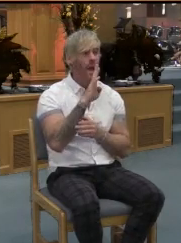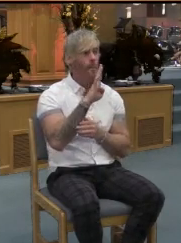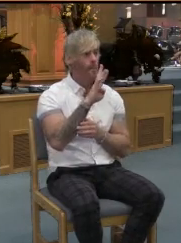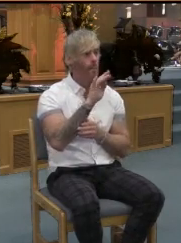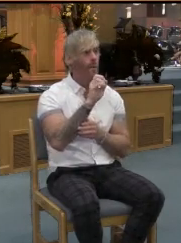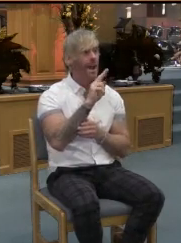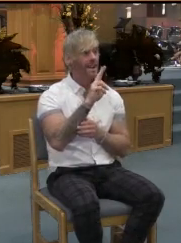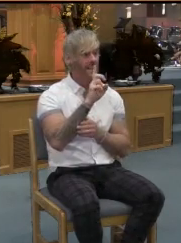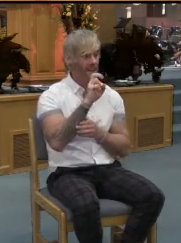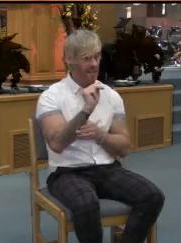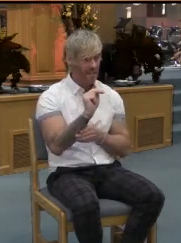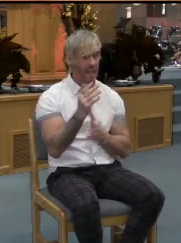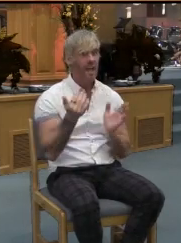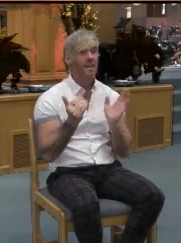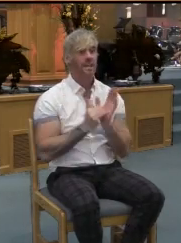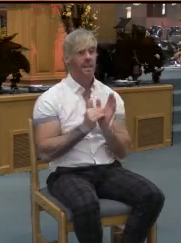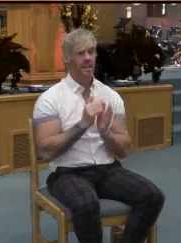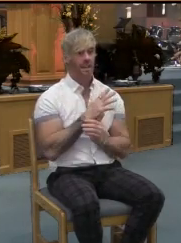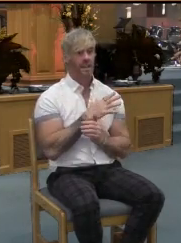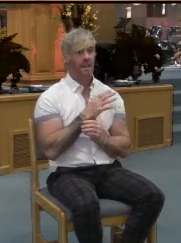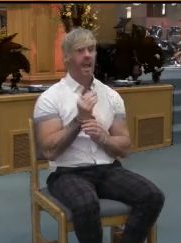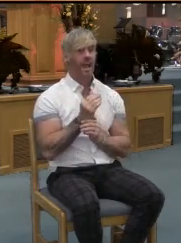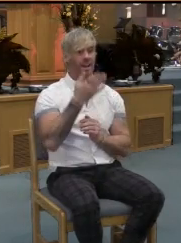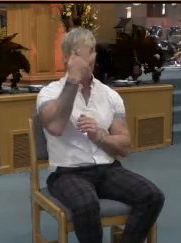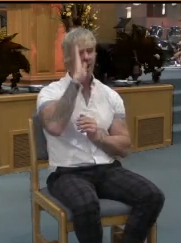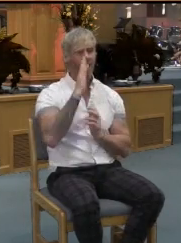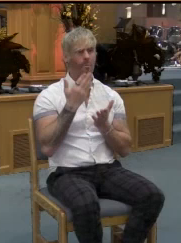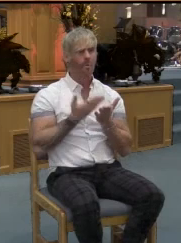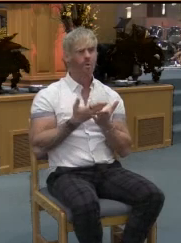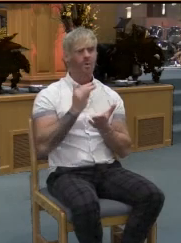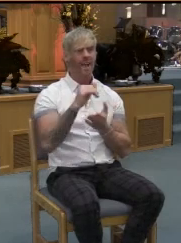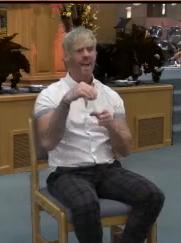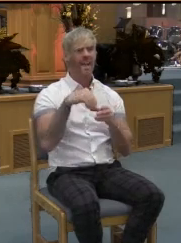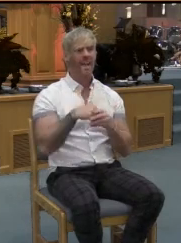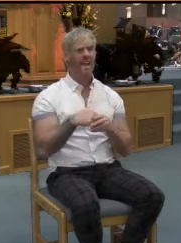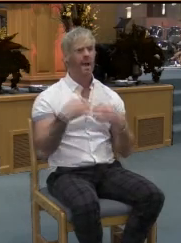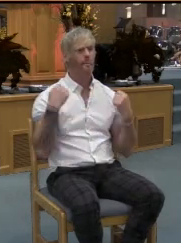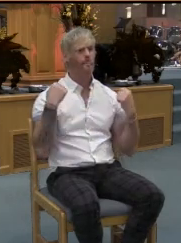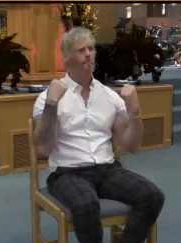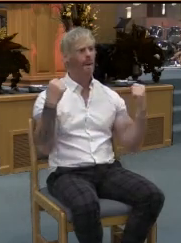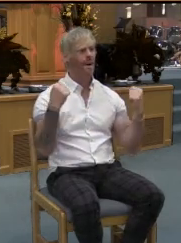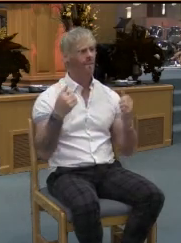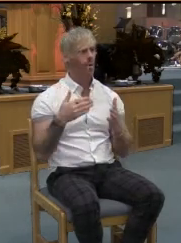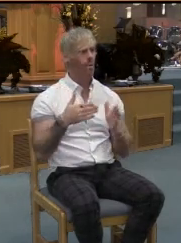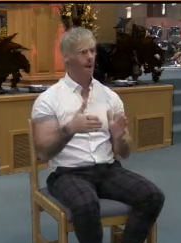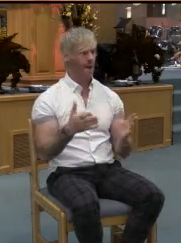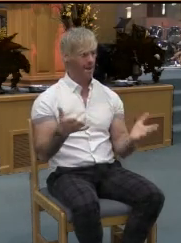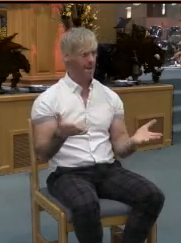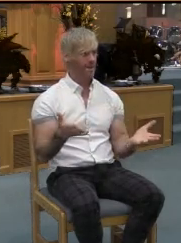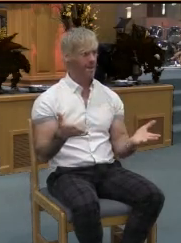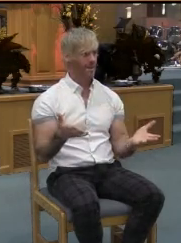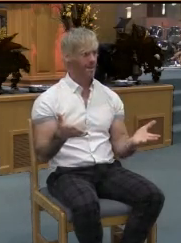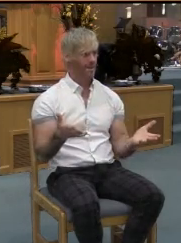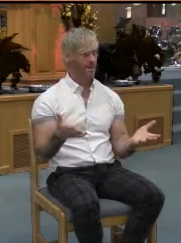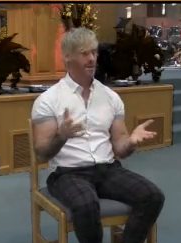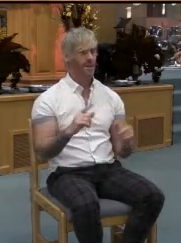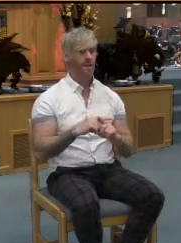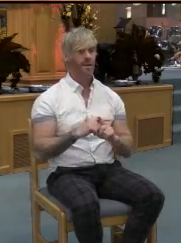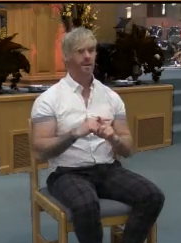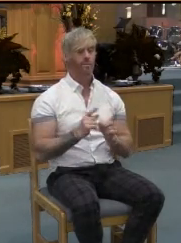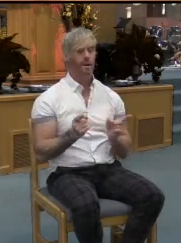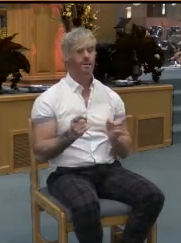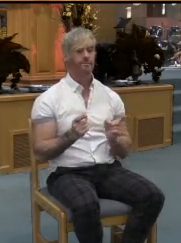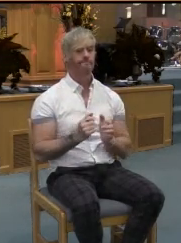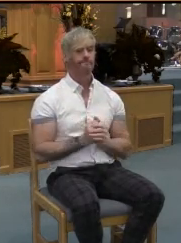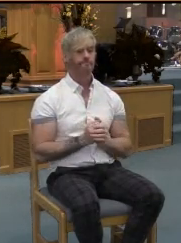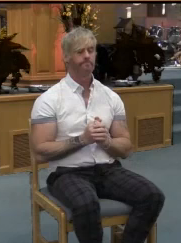God confirmed that to Jana in a powerful way. A powerful way. But you know what they have? They